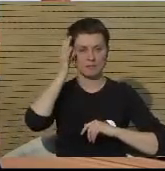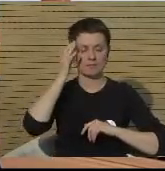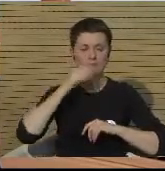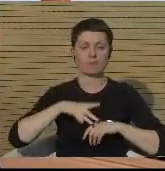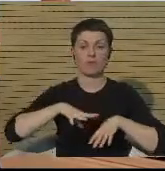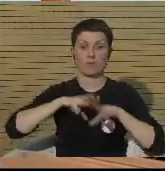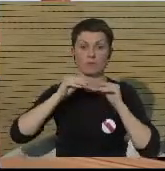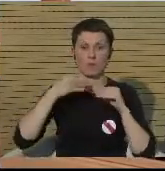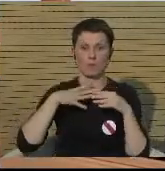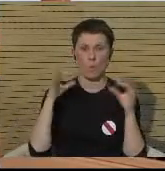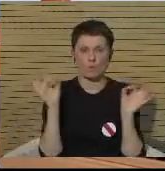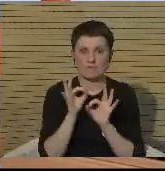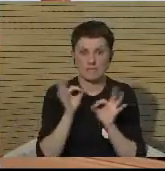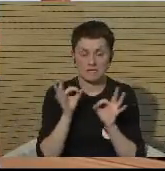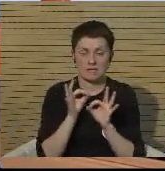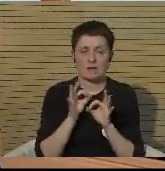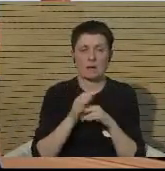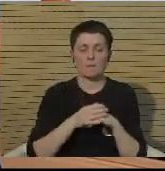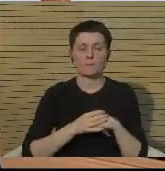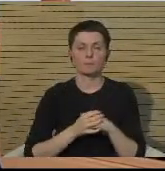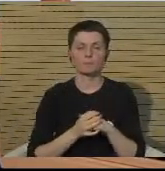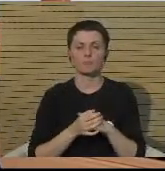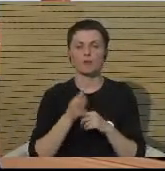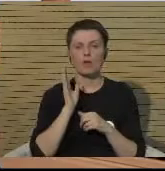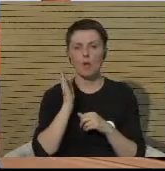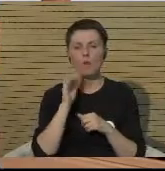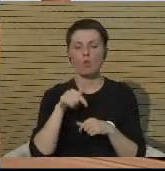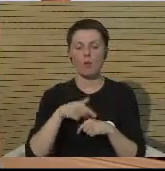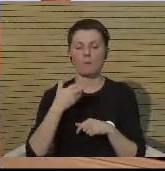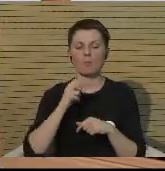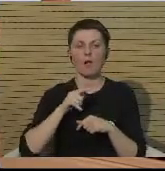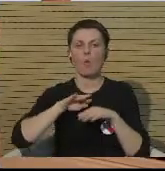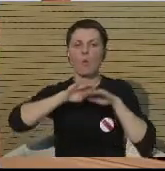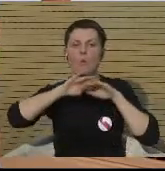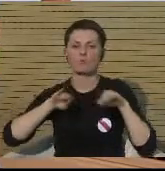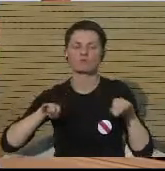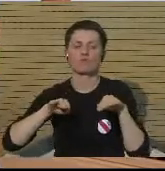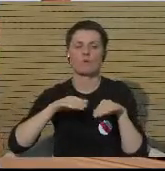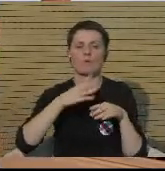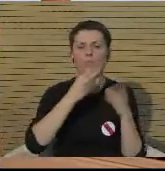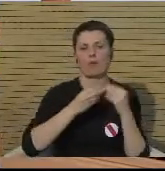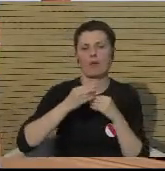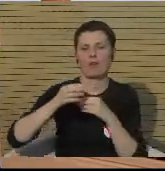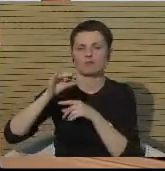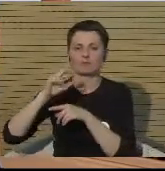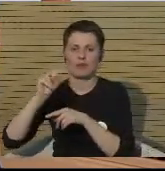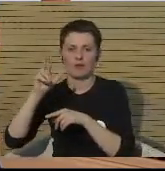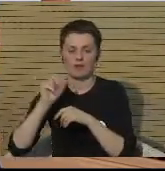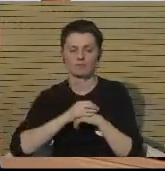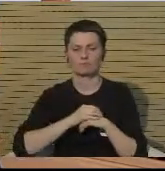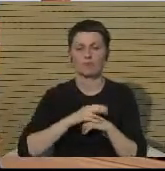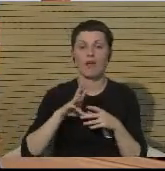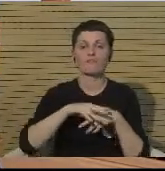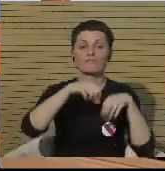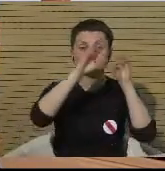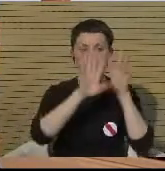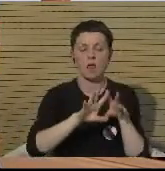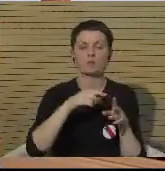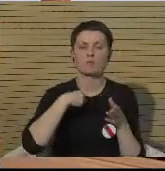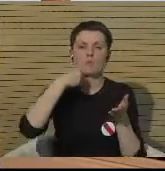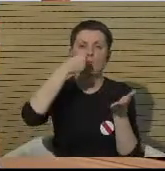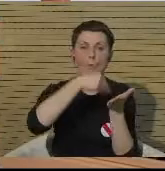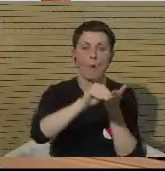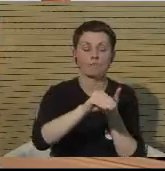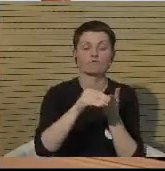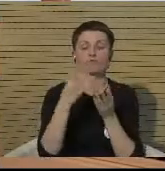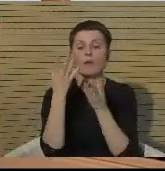son. First, it was really terrifying. And later on, Michael